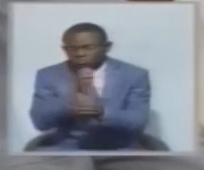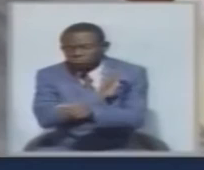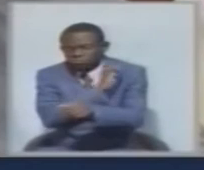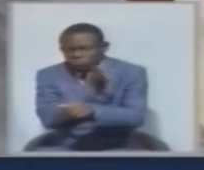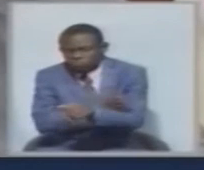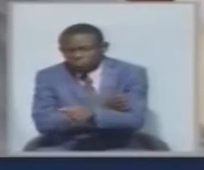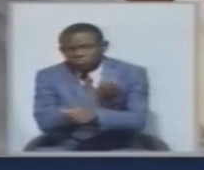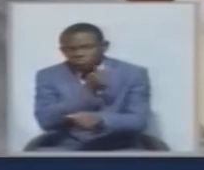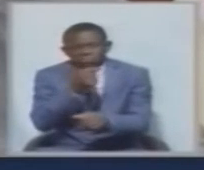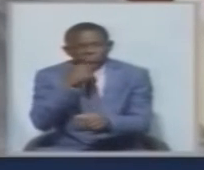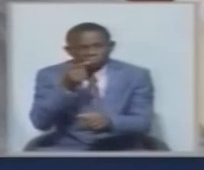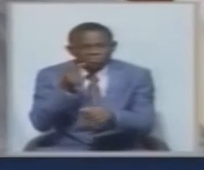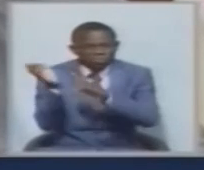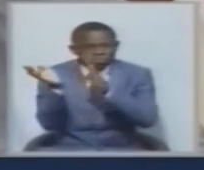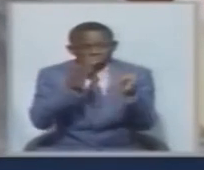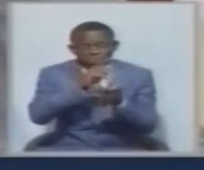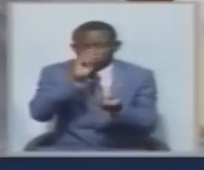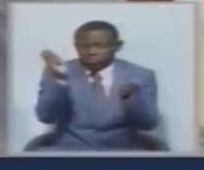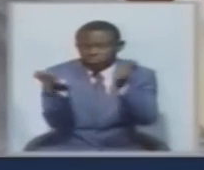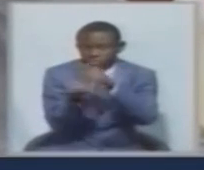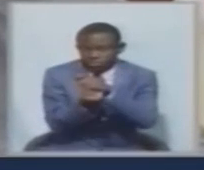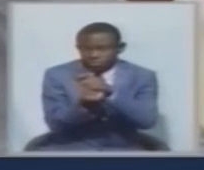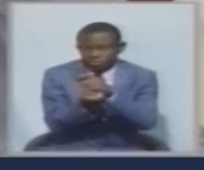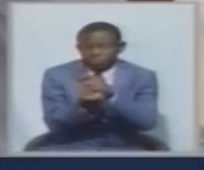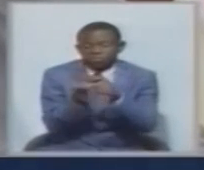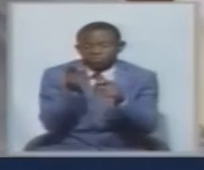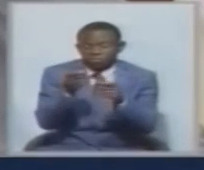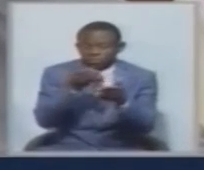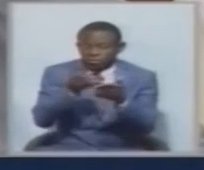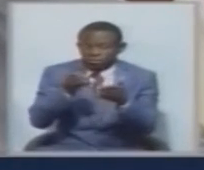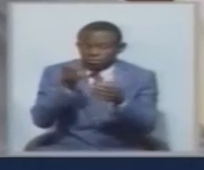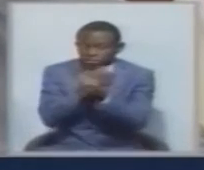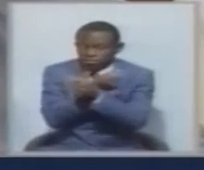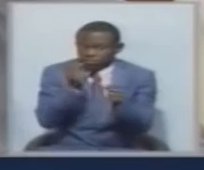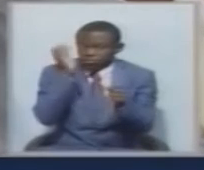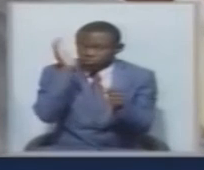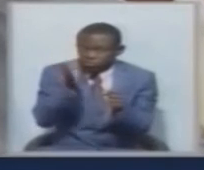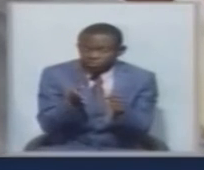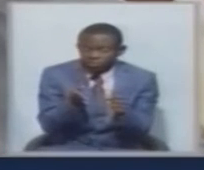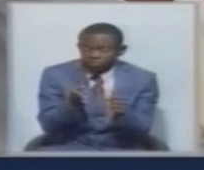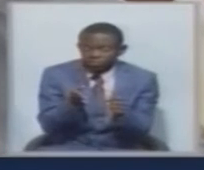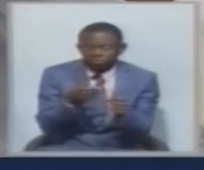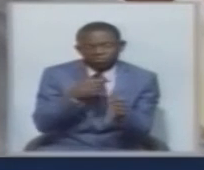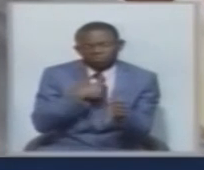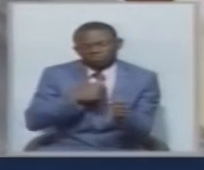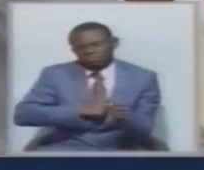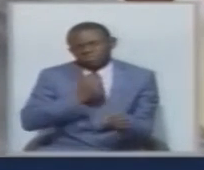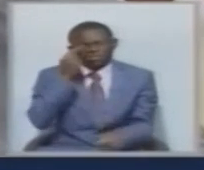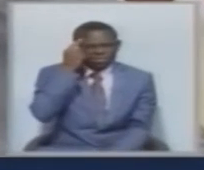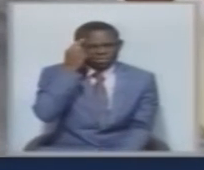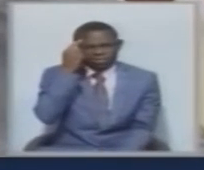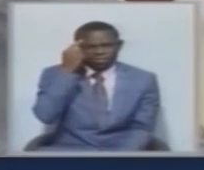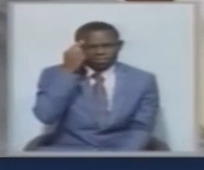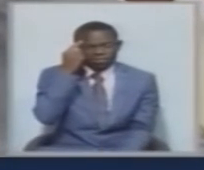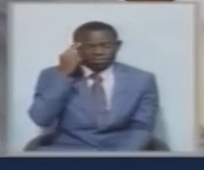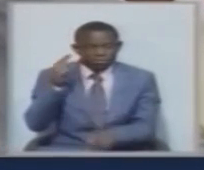to tackle these issues? So that is our major take. But apart from that, we also need to see how best we